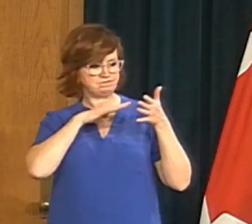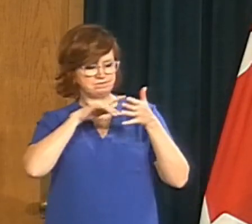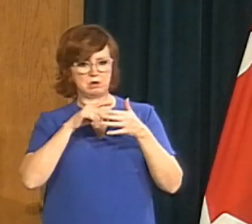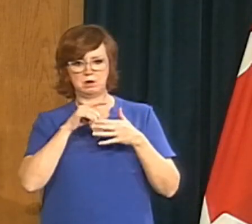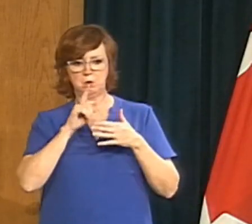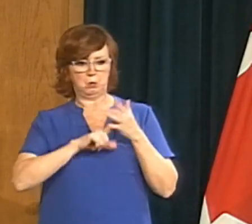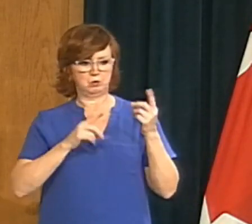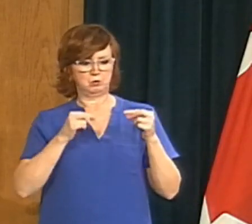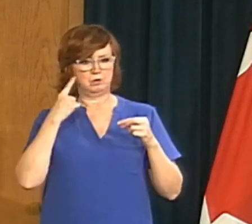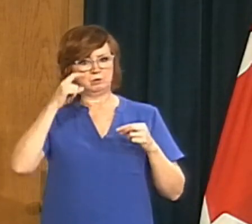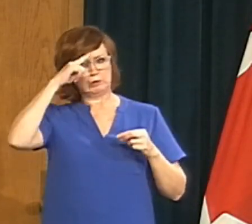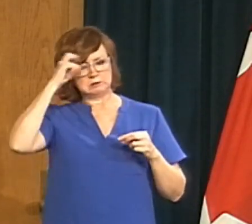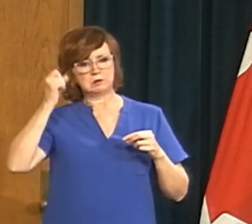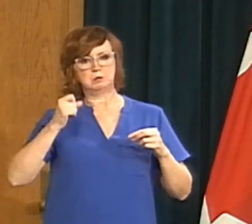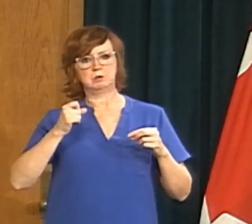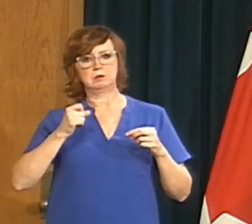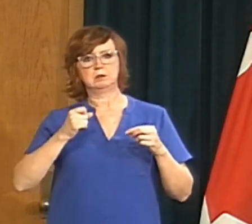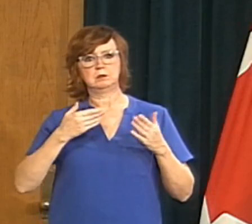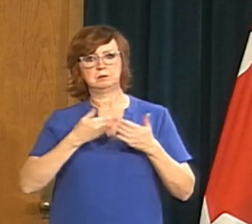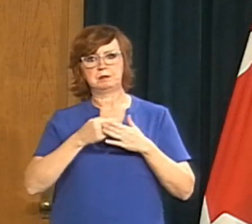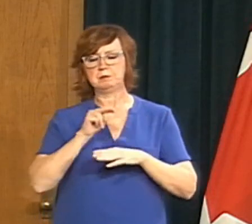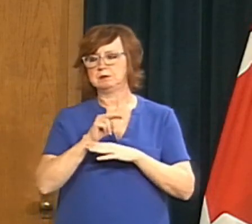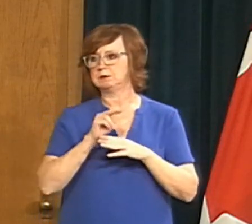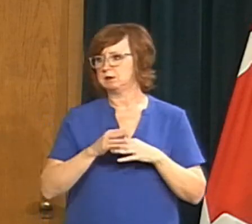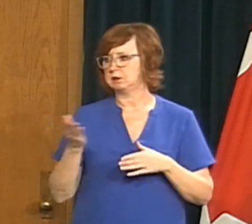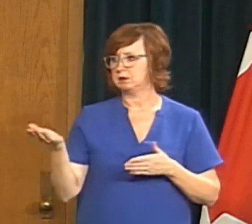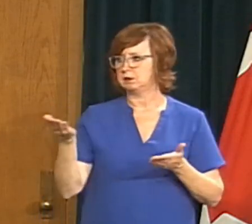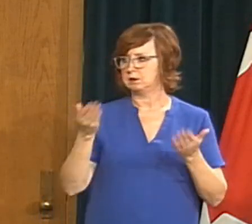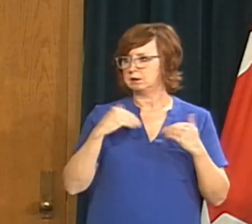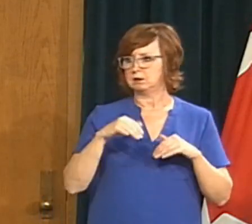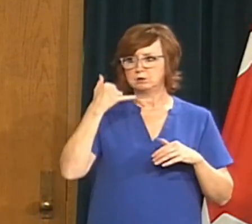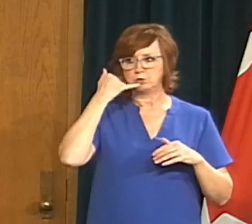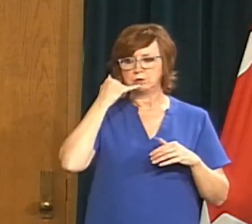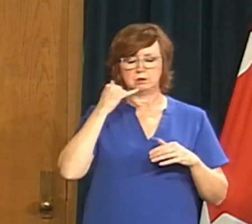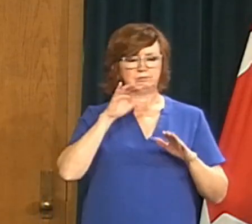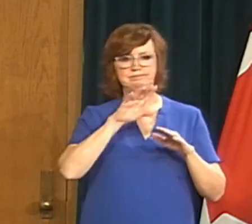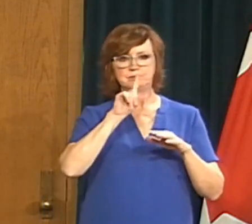summer months. We'll take our next question from the floor. Arthur?